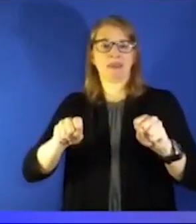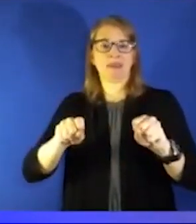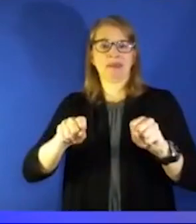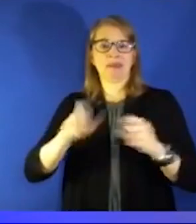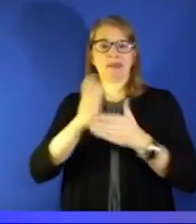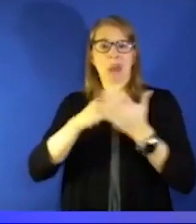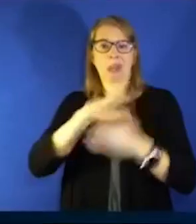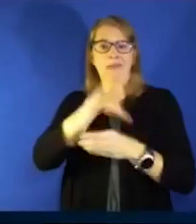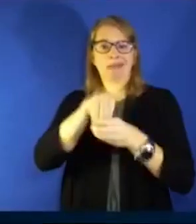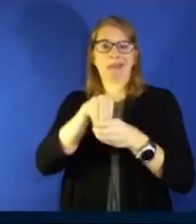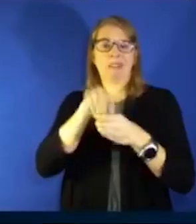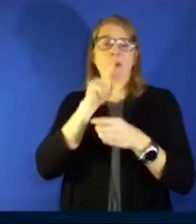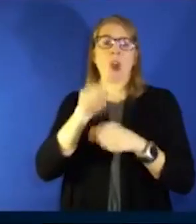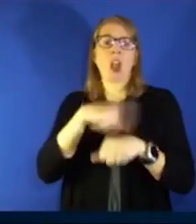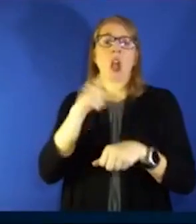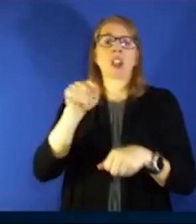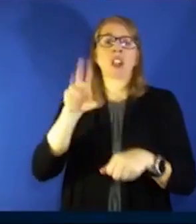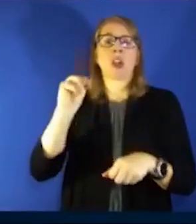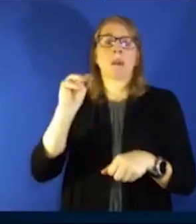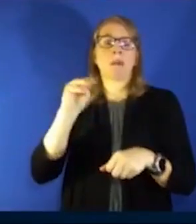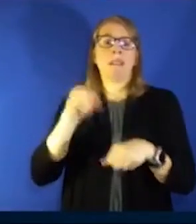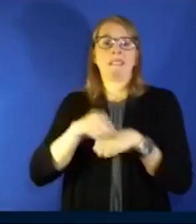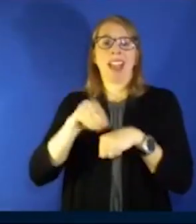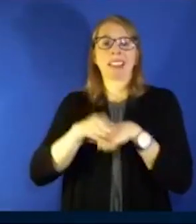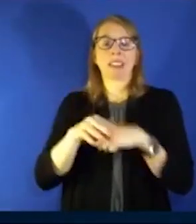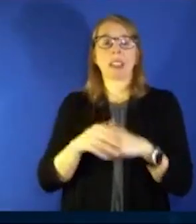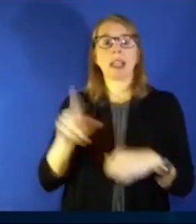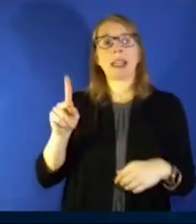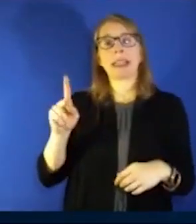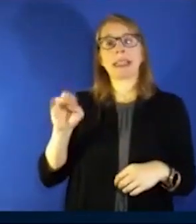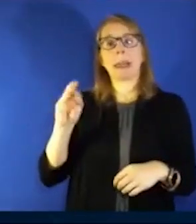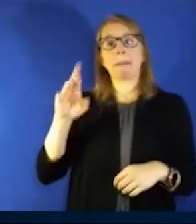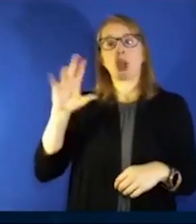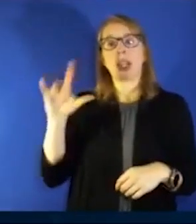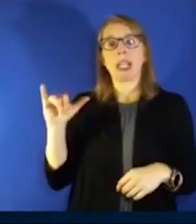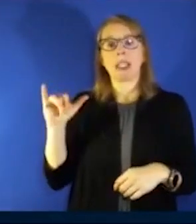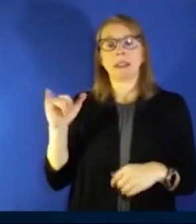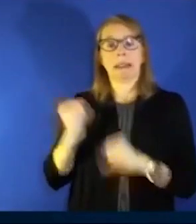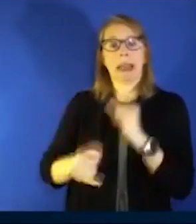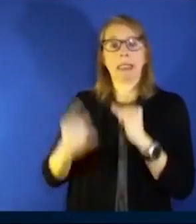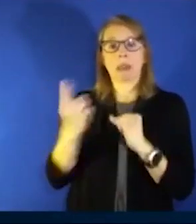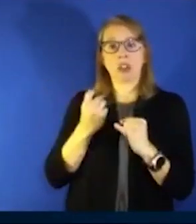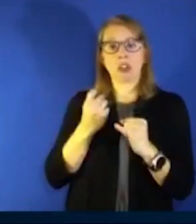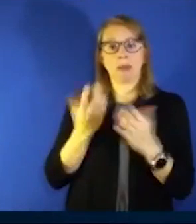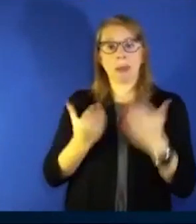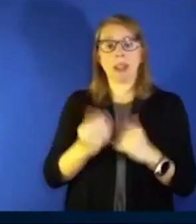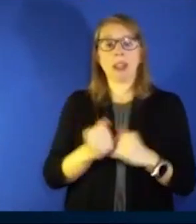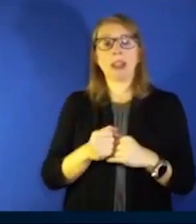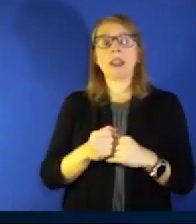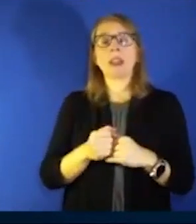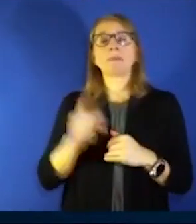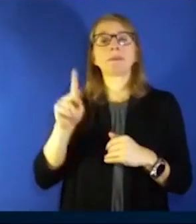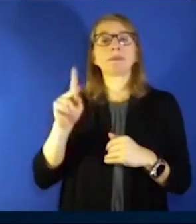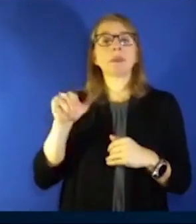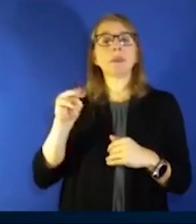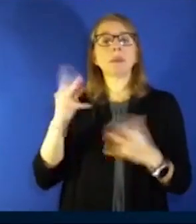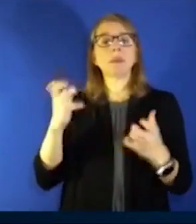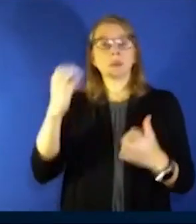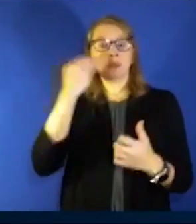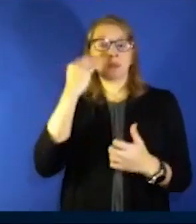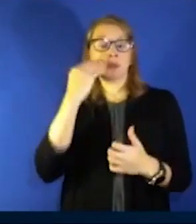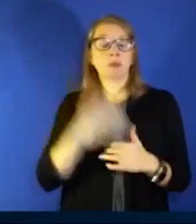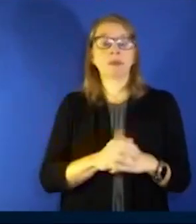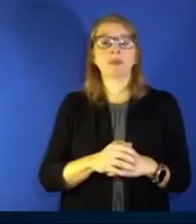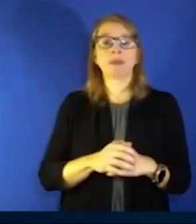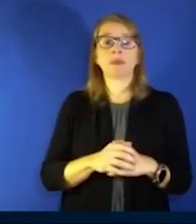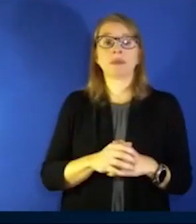effects. Okay, Kimberly may have the last question. If you have any last questions, send them in. But Kim wants to know, what are the underlying